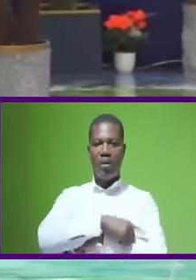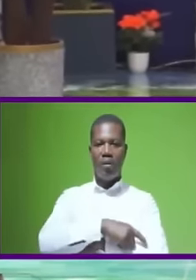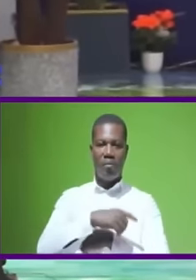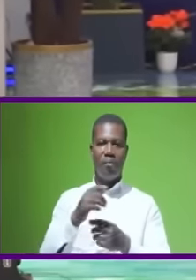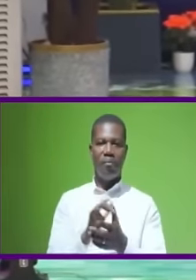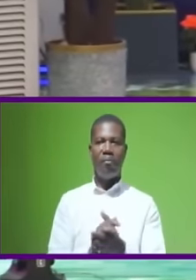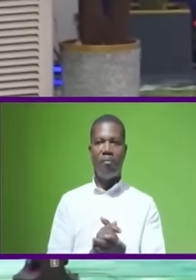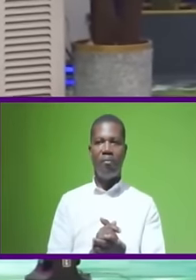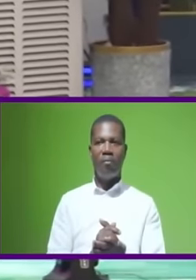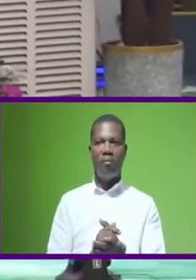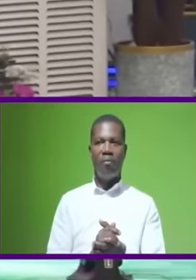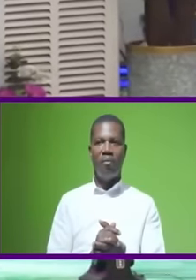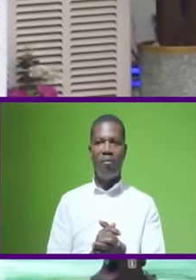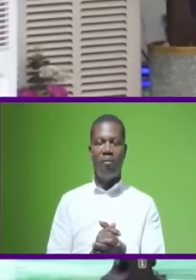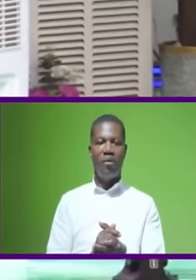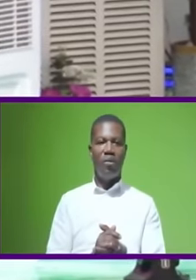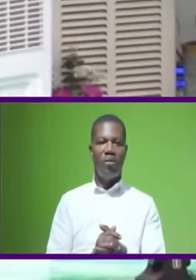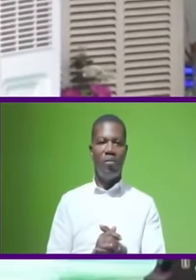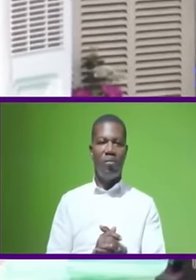today.